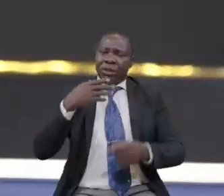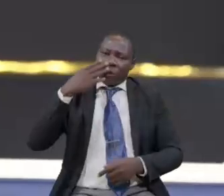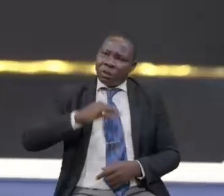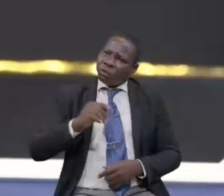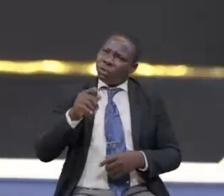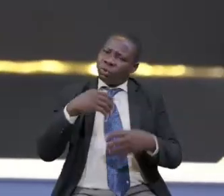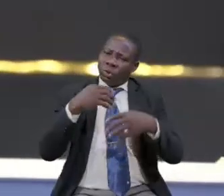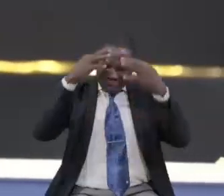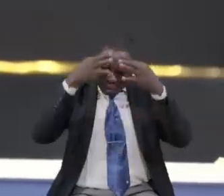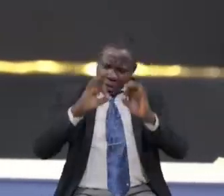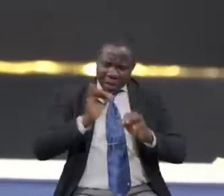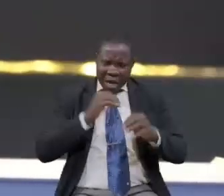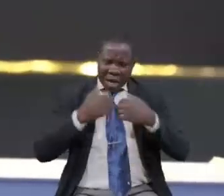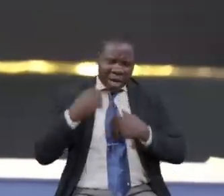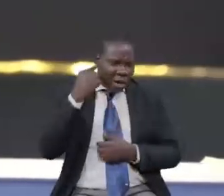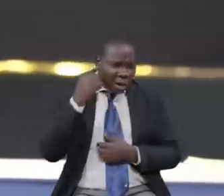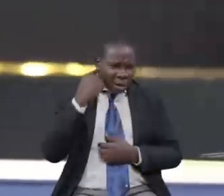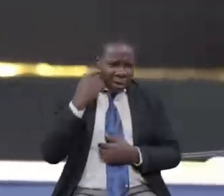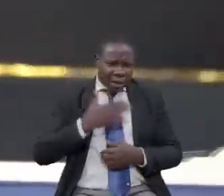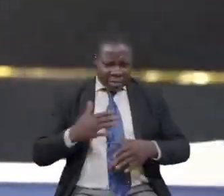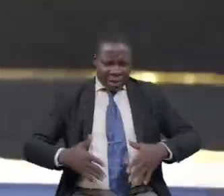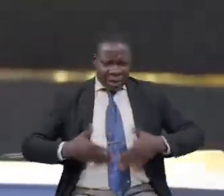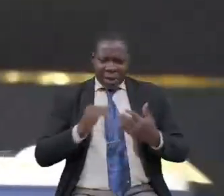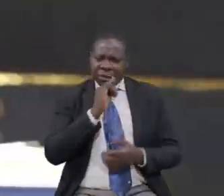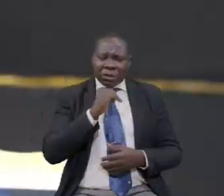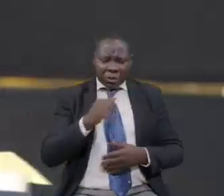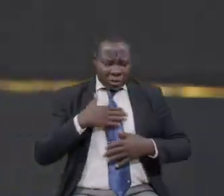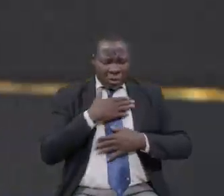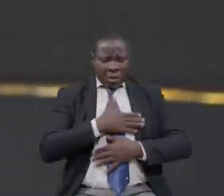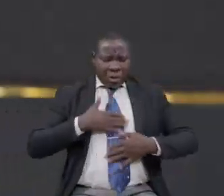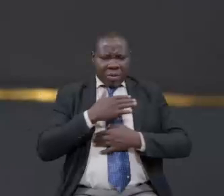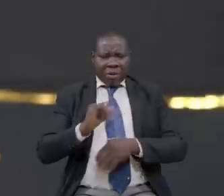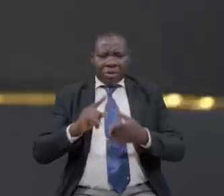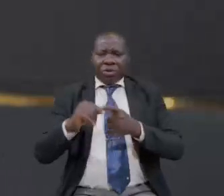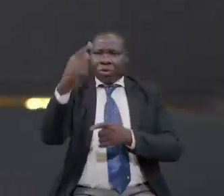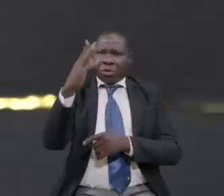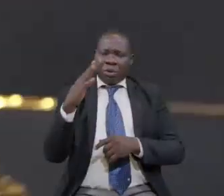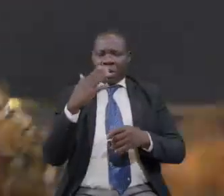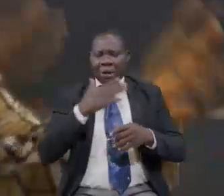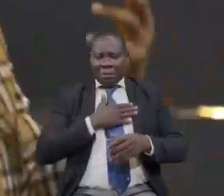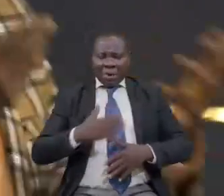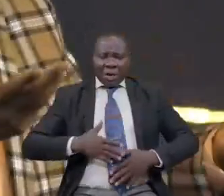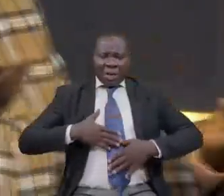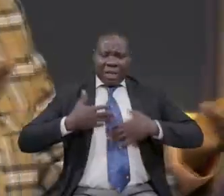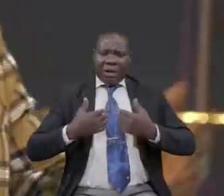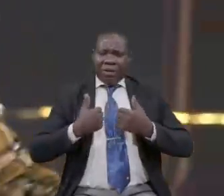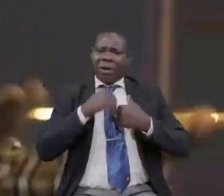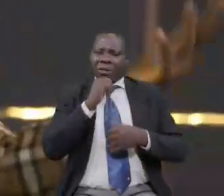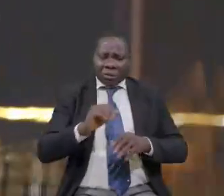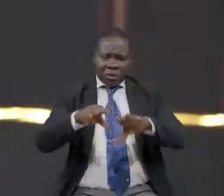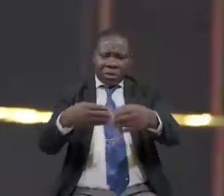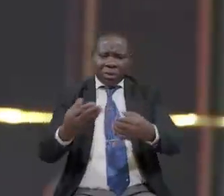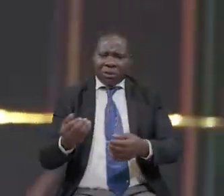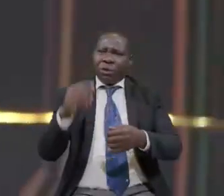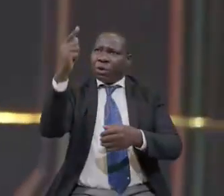has not been pleasing to God. My life has not given God the joy of sending his